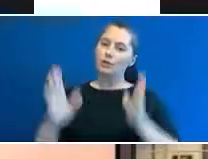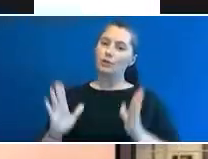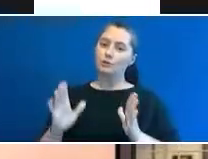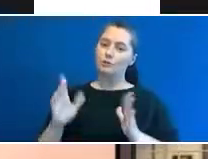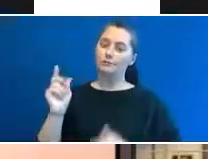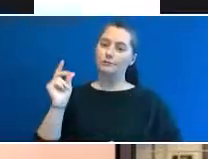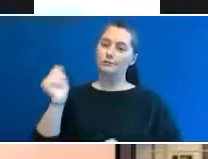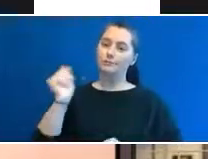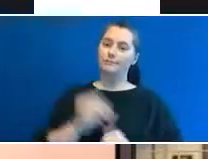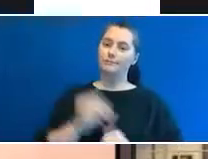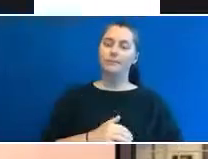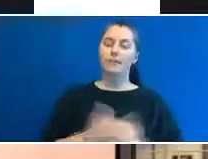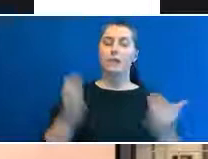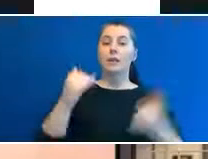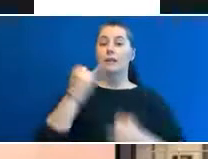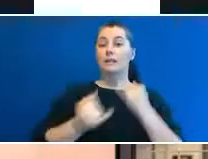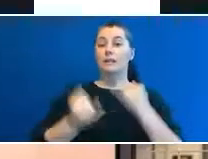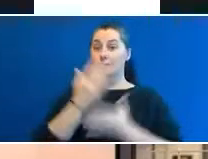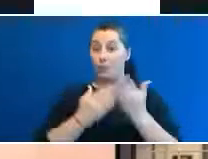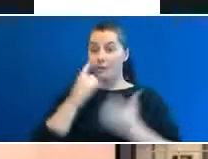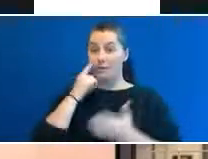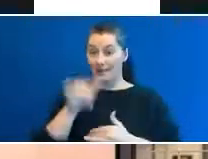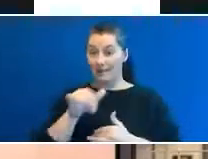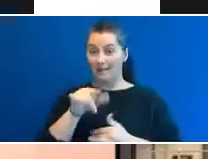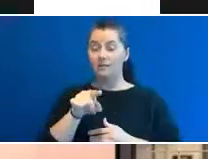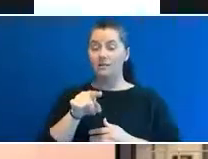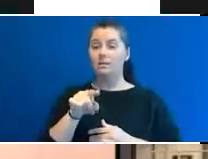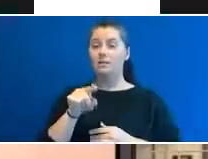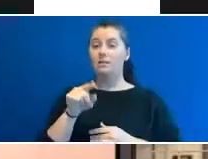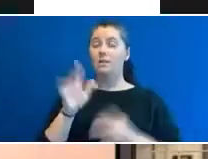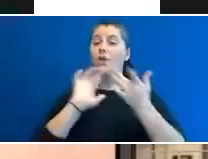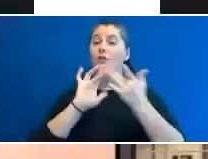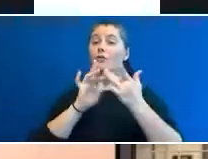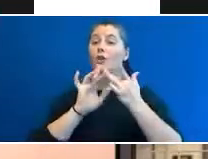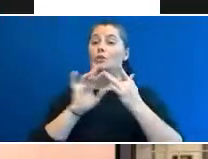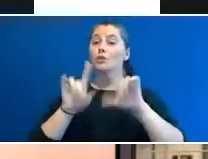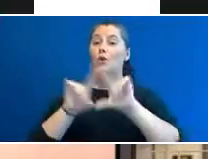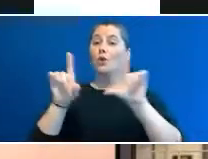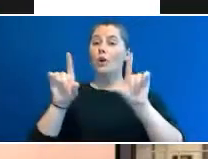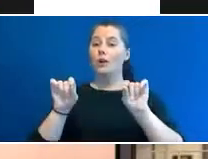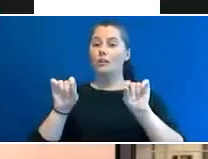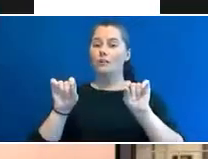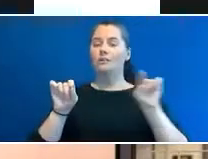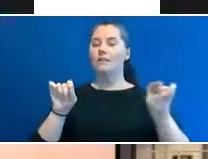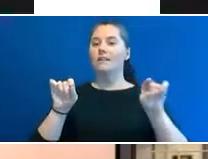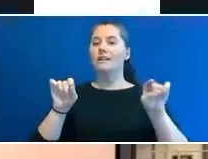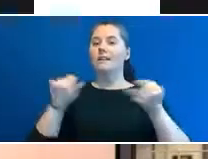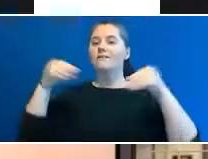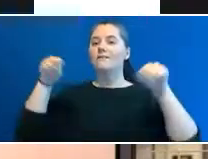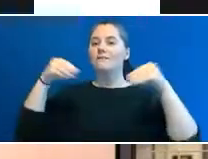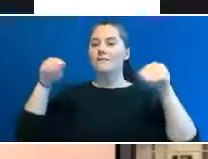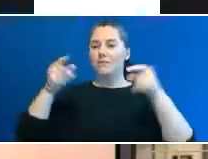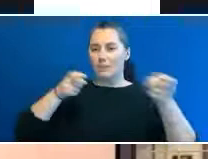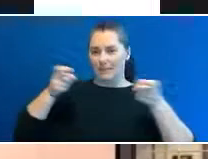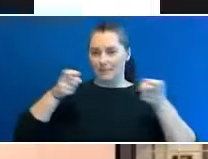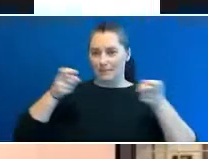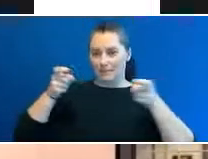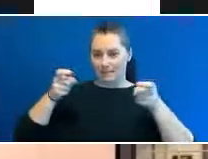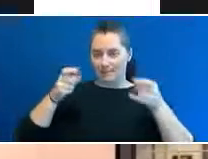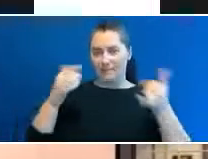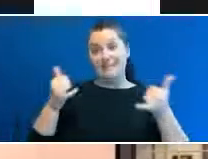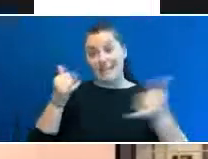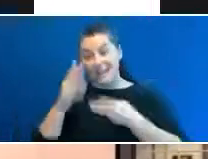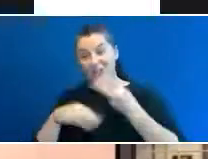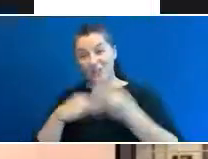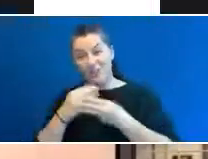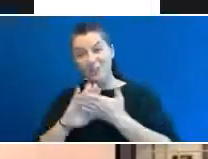Last piece here for you, virtual cards. So this is your vendor management. Vendor management in today's world has